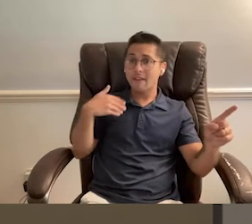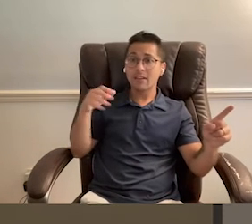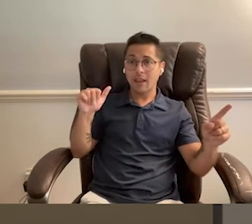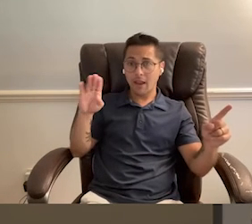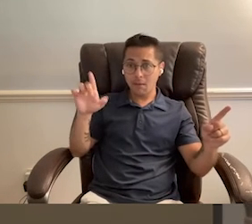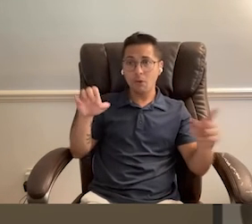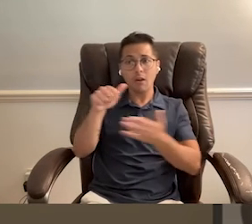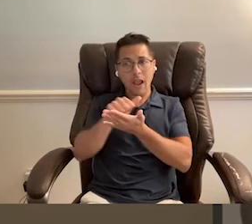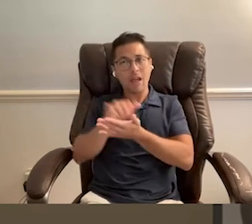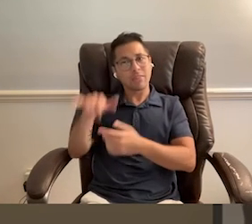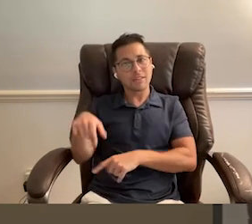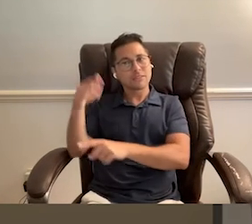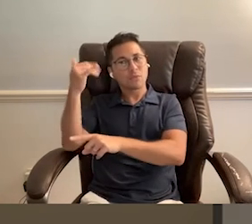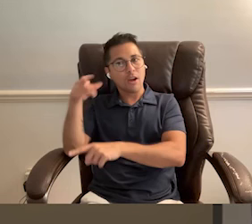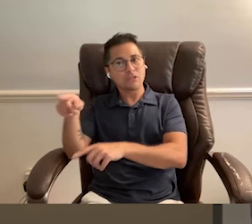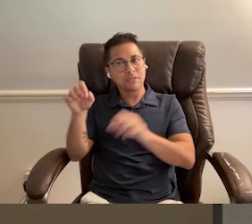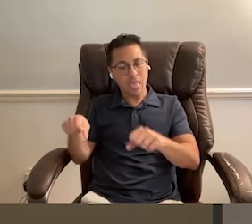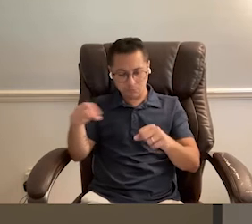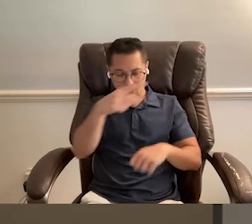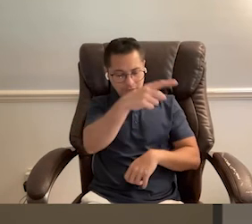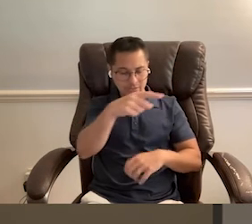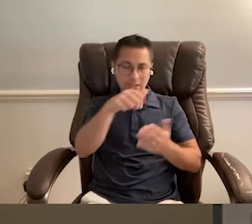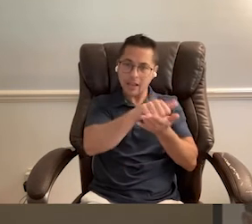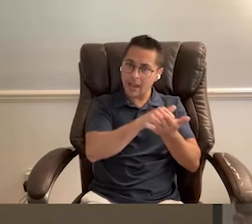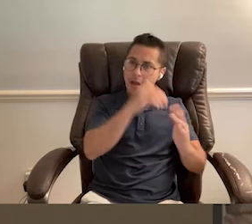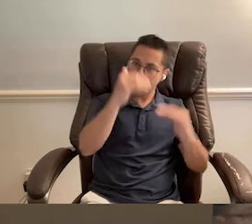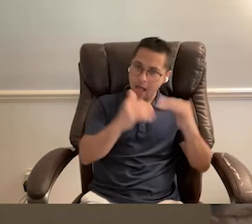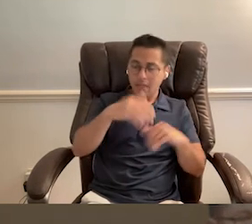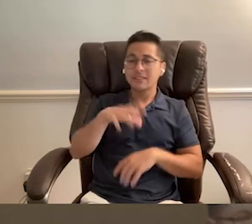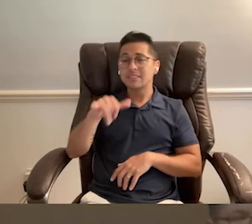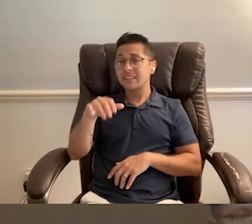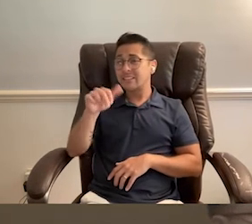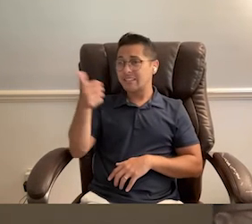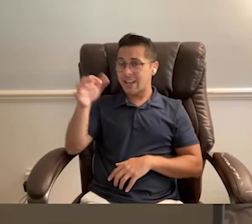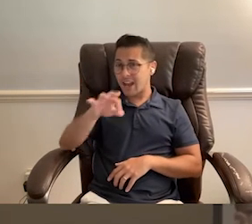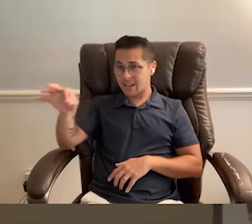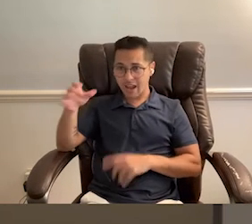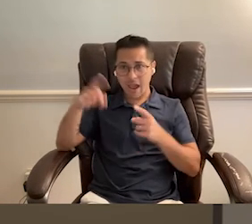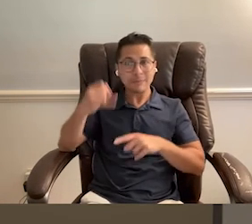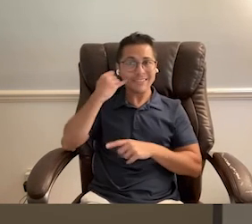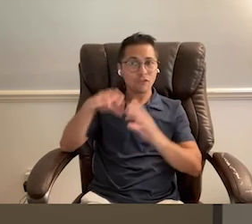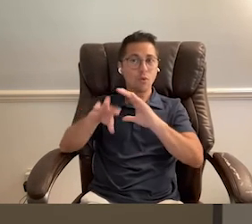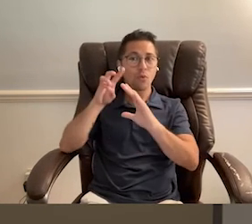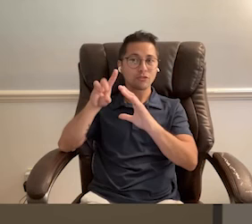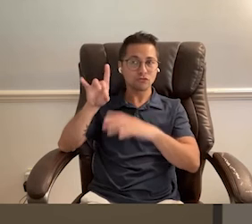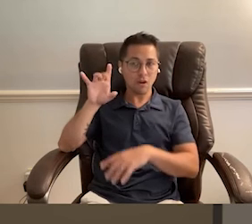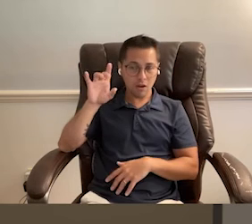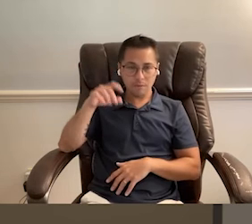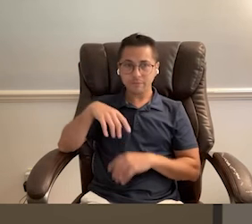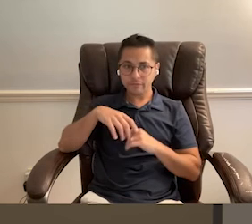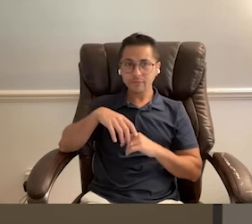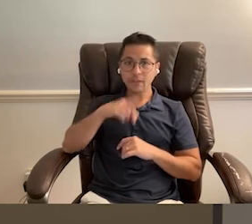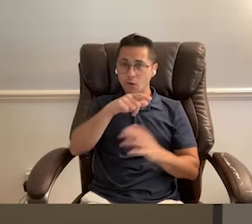and this is the account balance. And that 1099 comes into play if you take a withdrawal. Because they require you to file taxes, it's just for